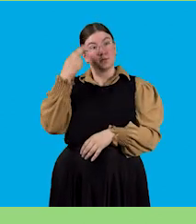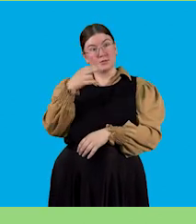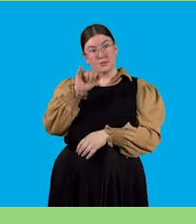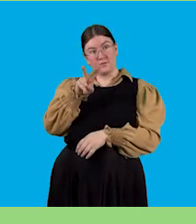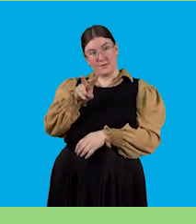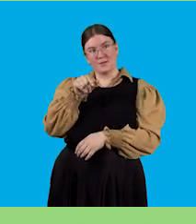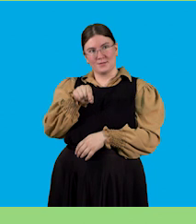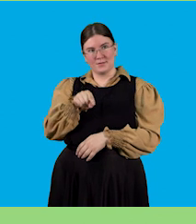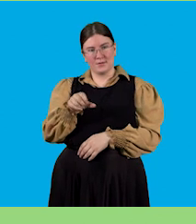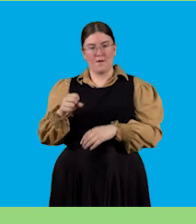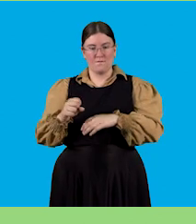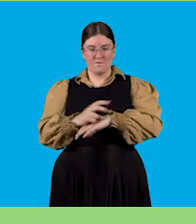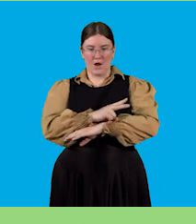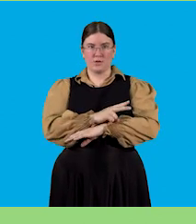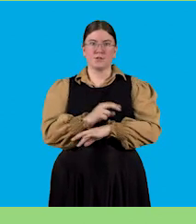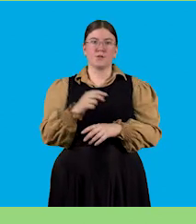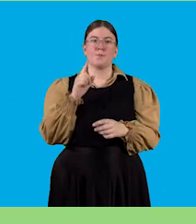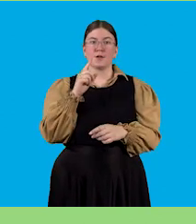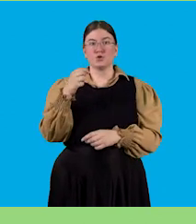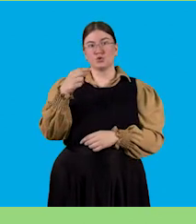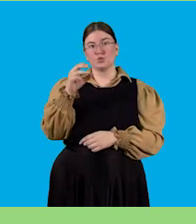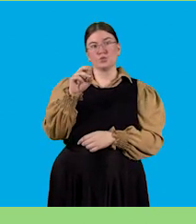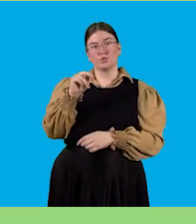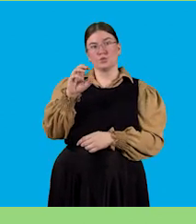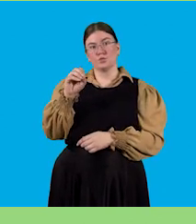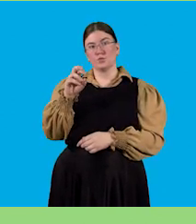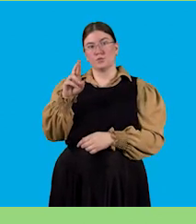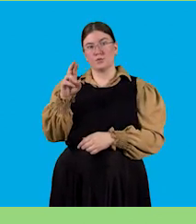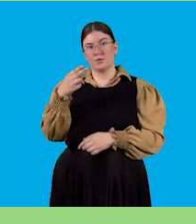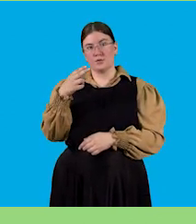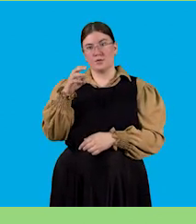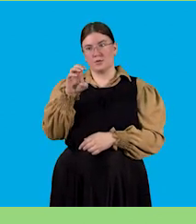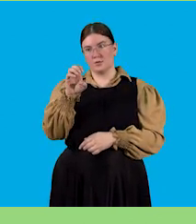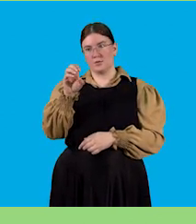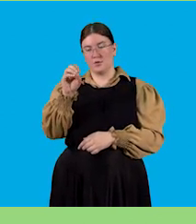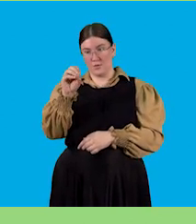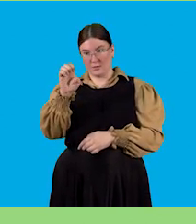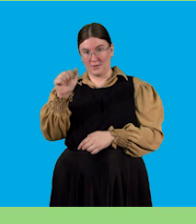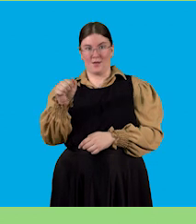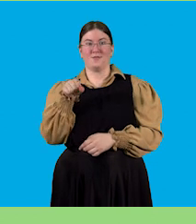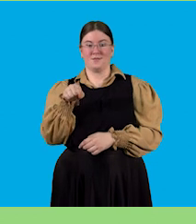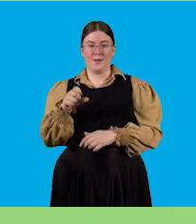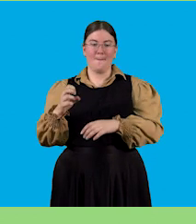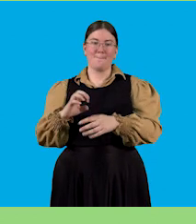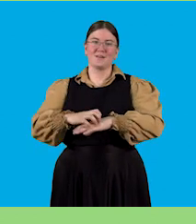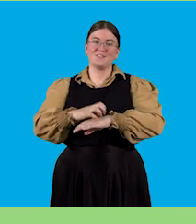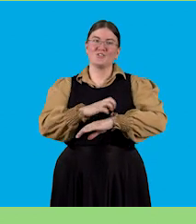that HIV is a virus and gonorrhea is a bacteria between sex